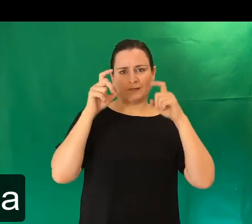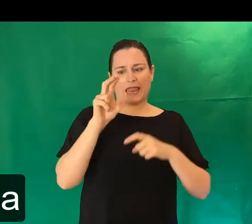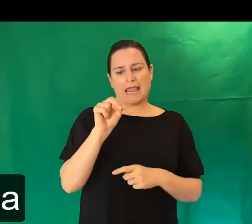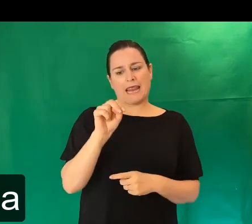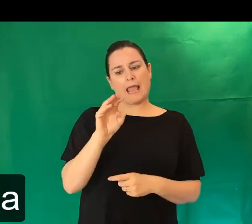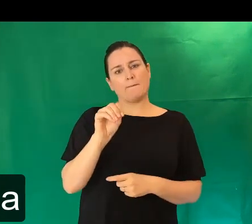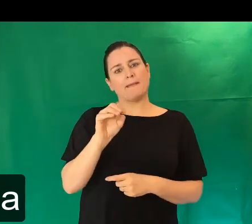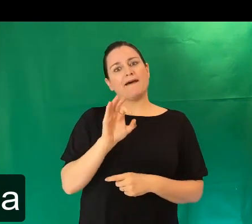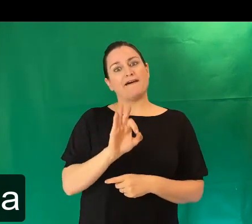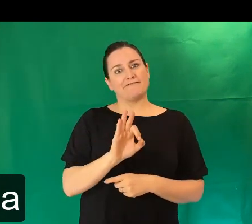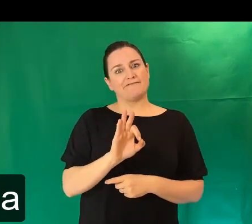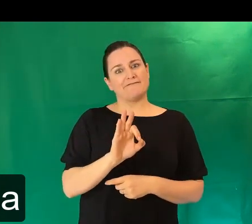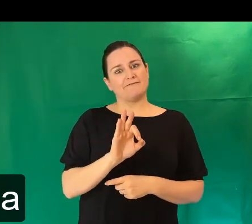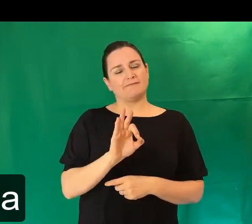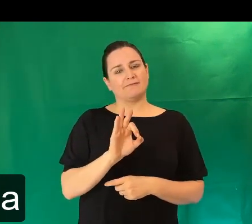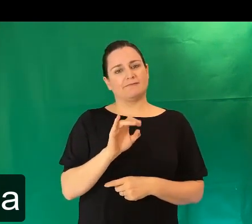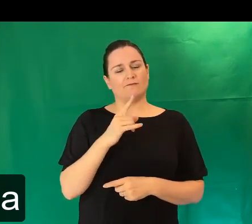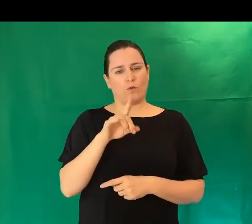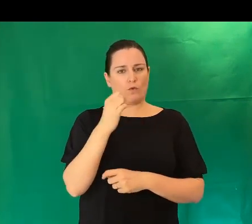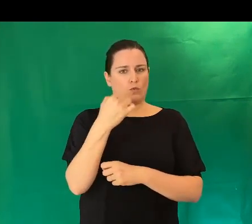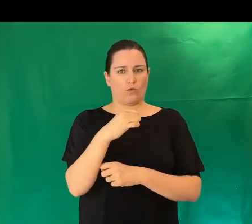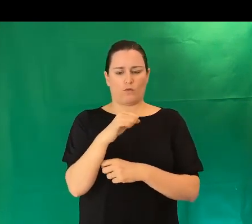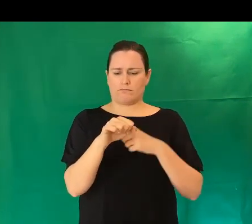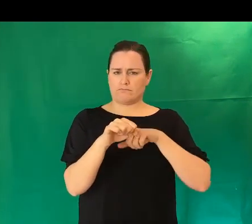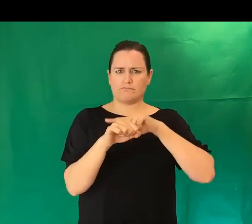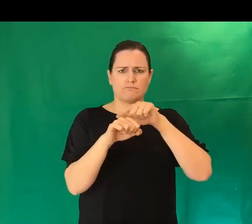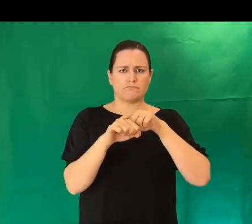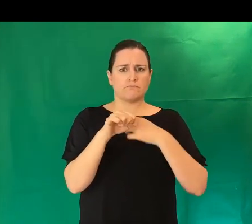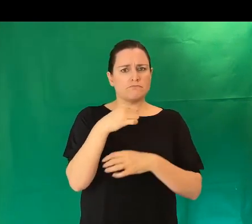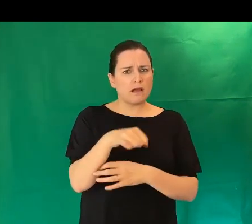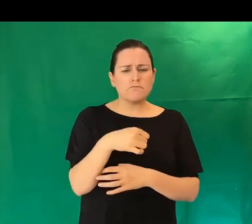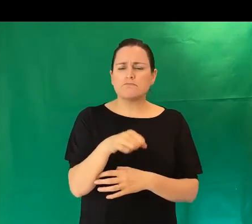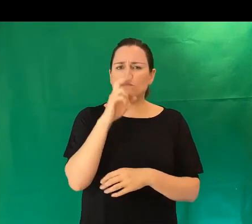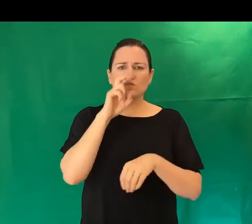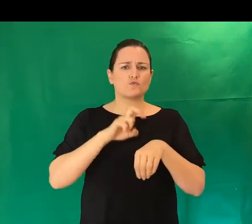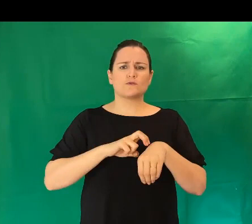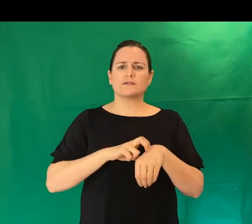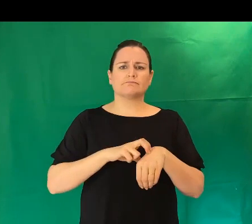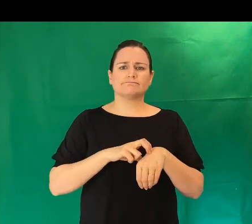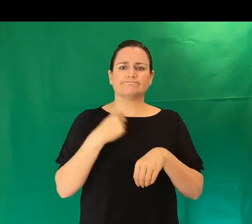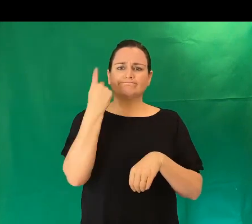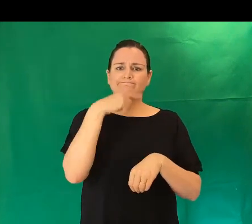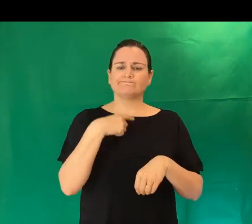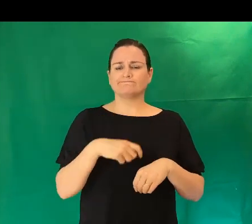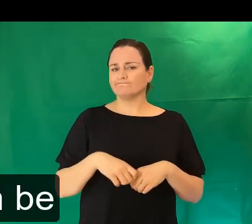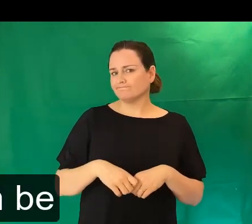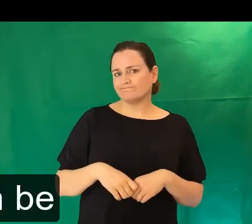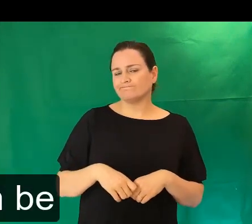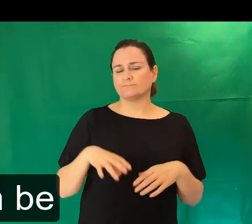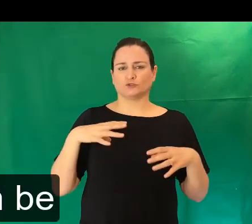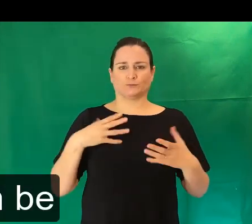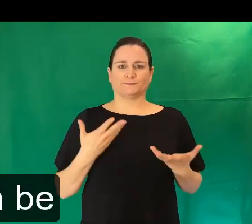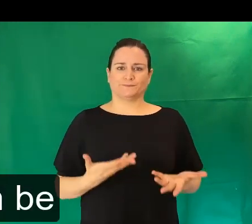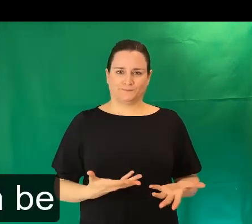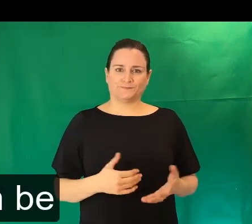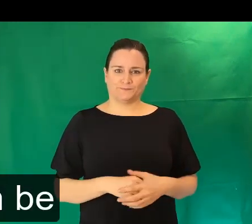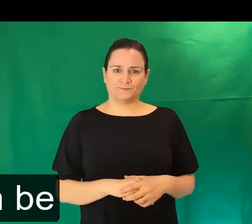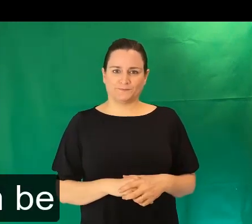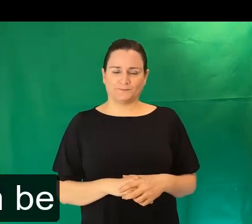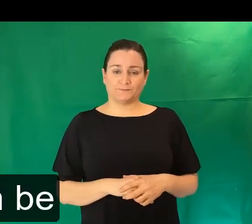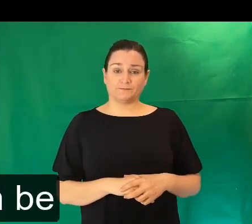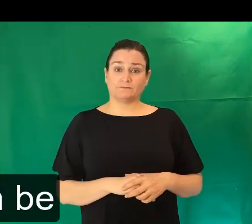marker of negation. Some also have a manual marker, but in some sign languages, the